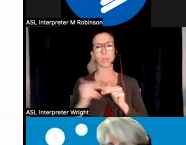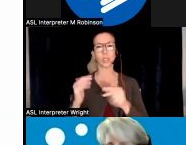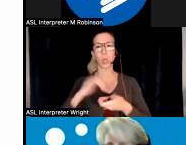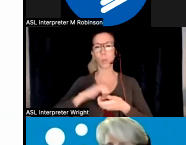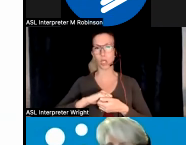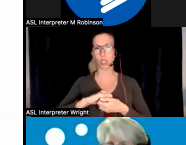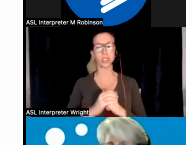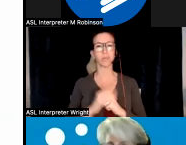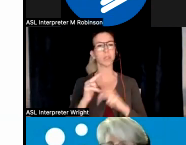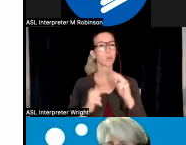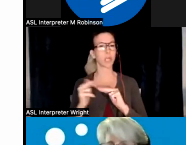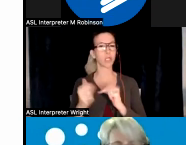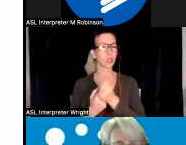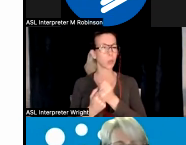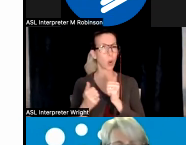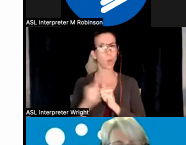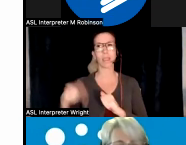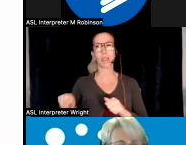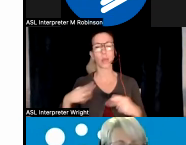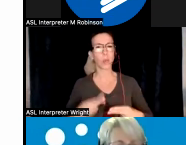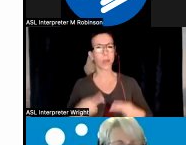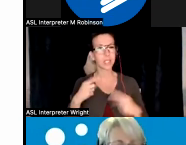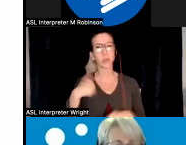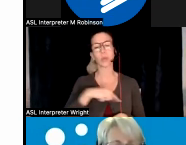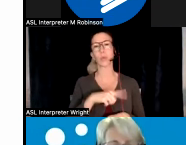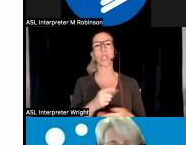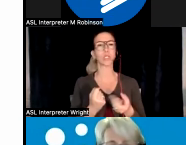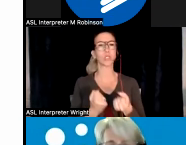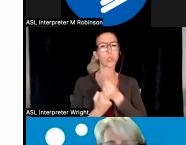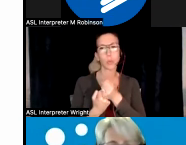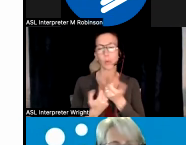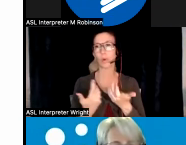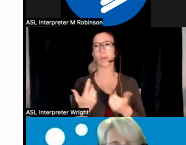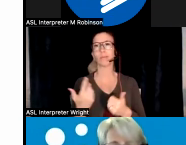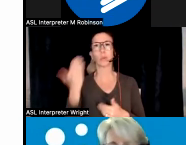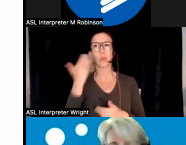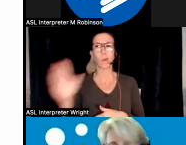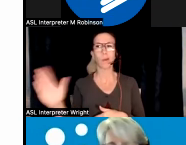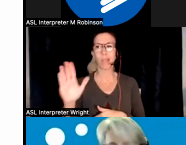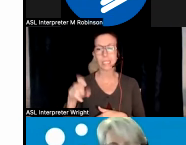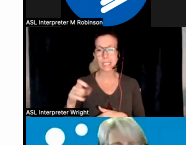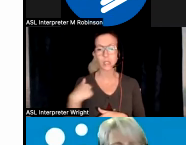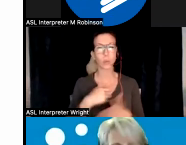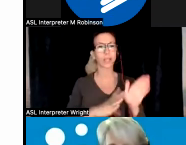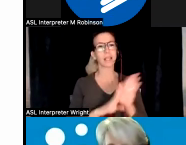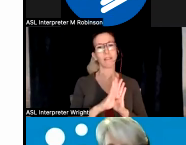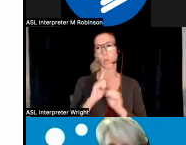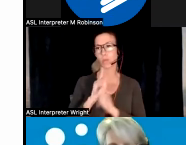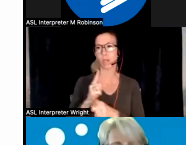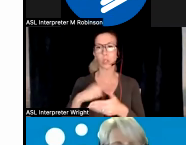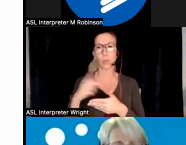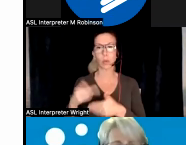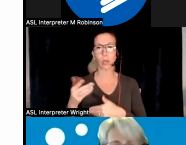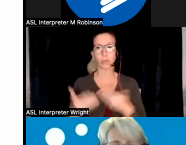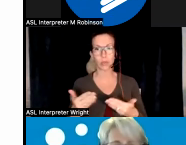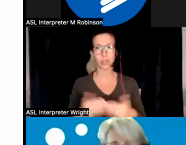our residents that we serve, listening to what their needs are in order for us to develop responsive program and services. We